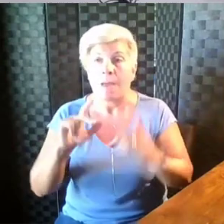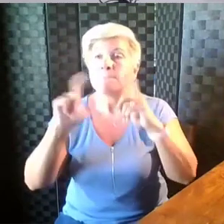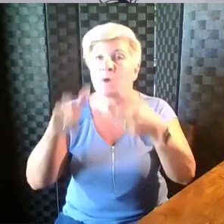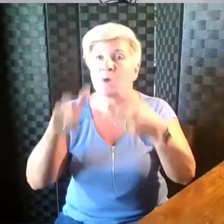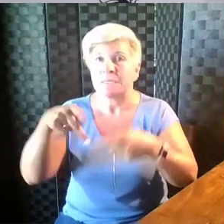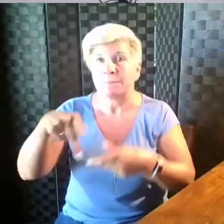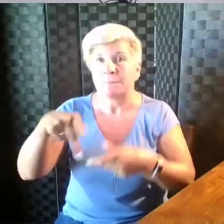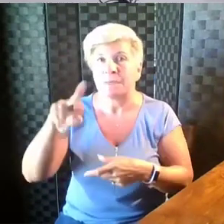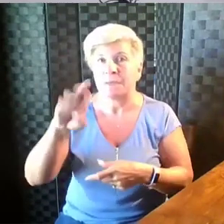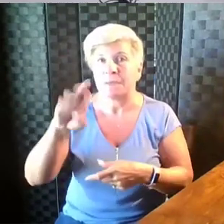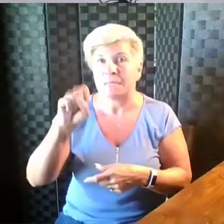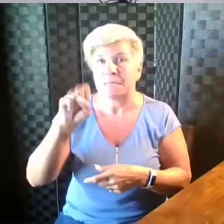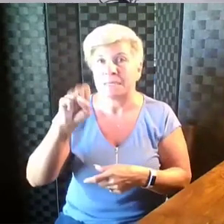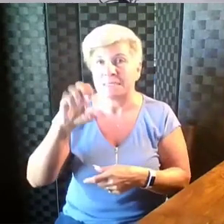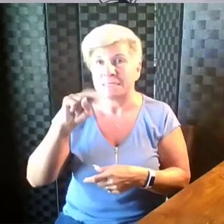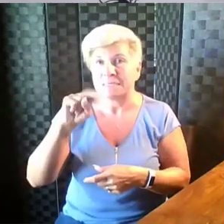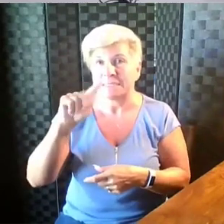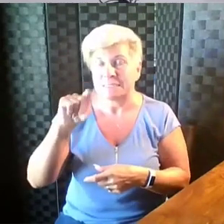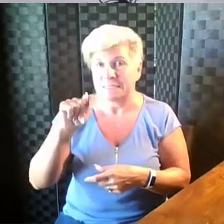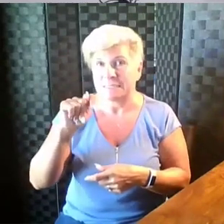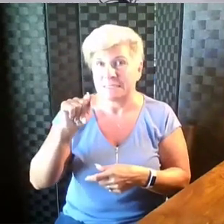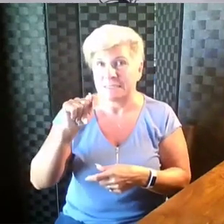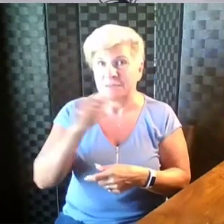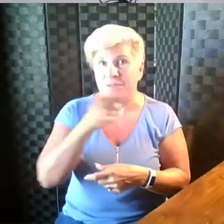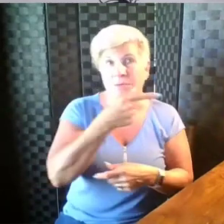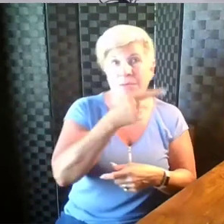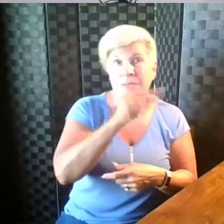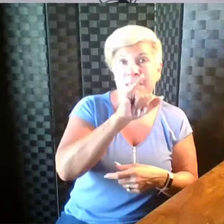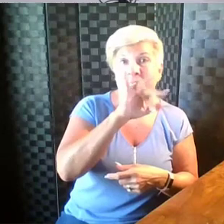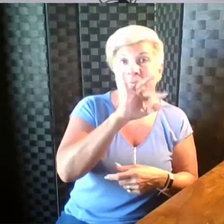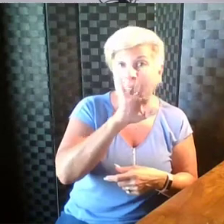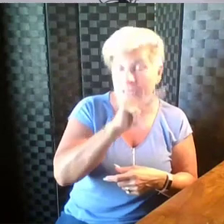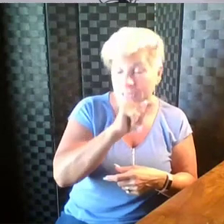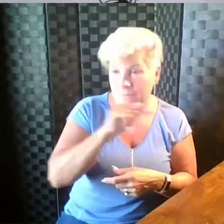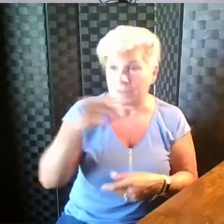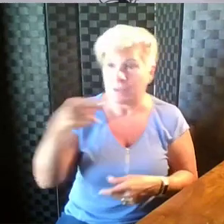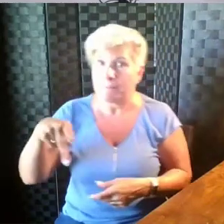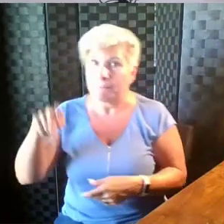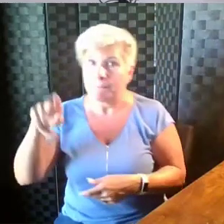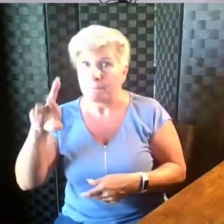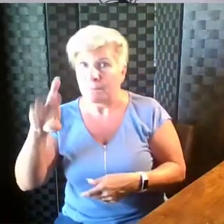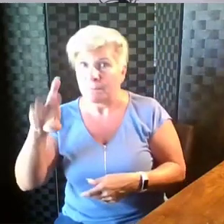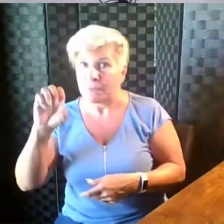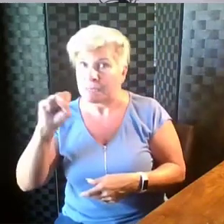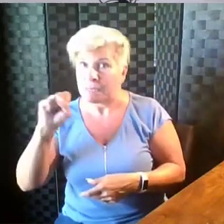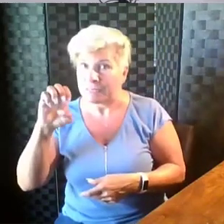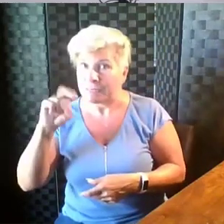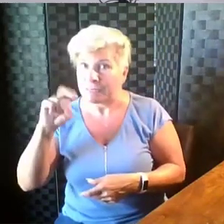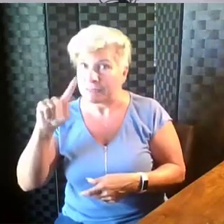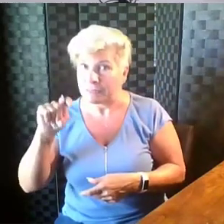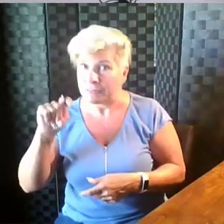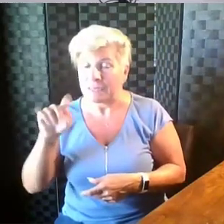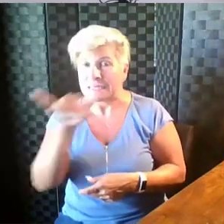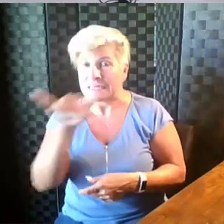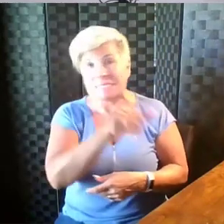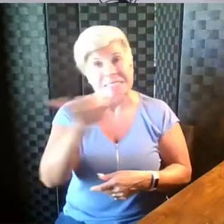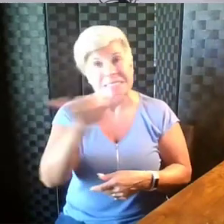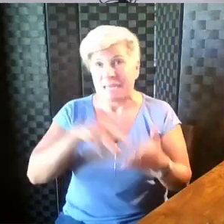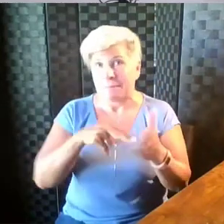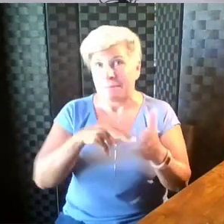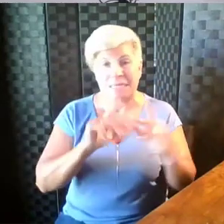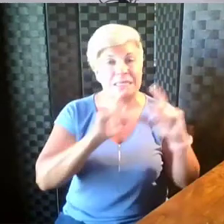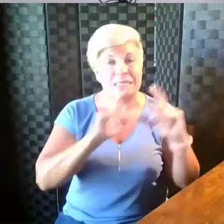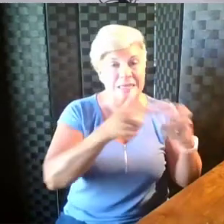party. So again, gift and present have the same meaning. So they are